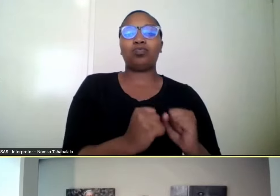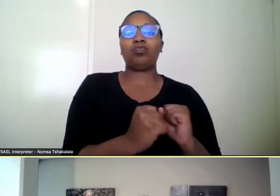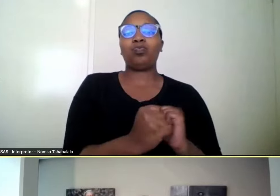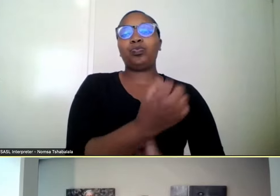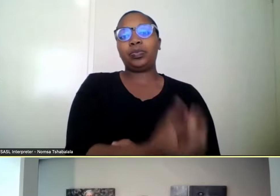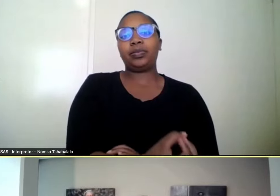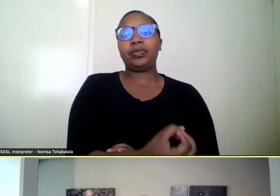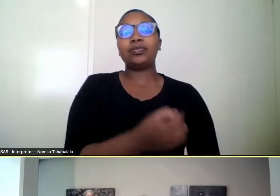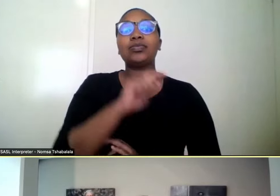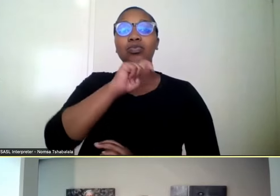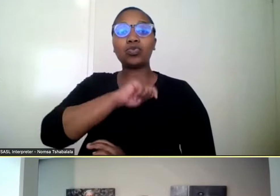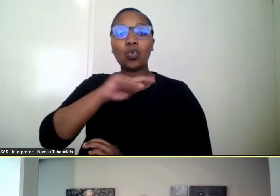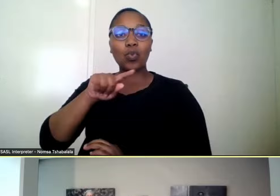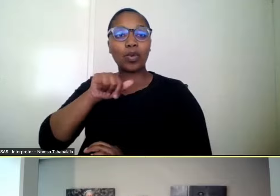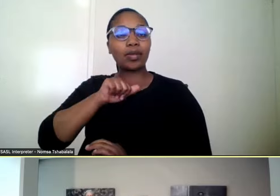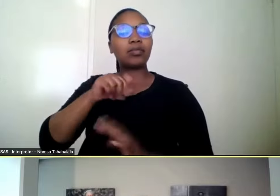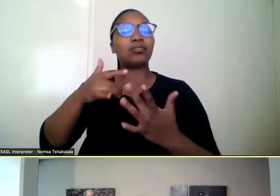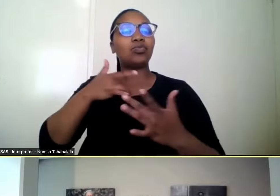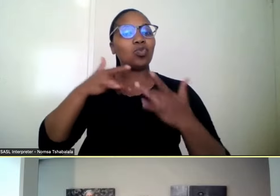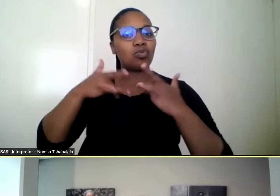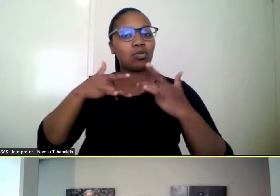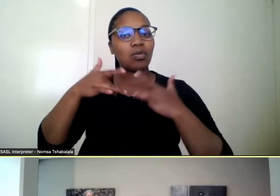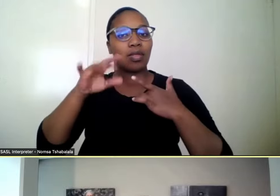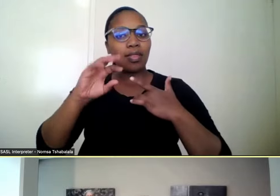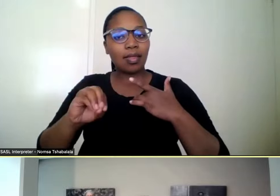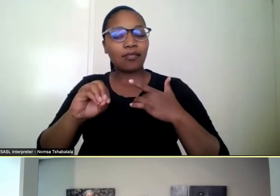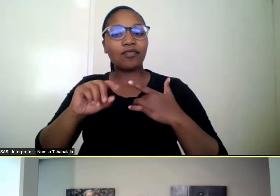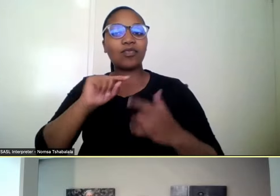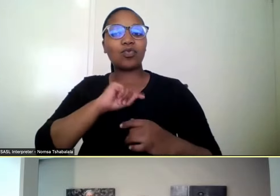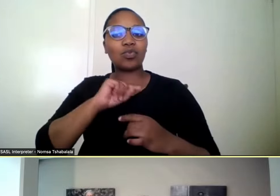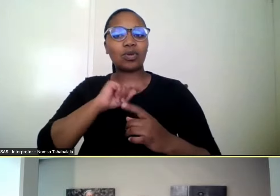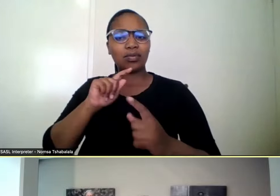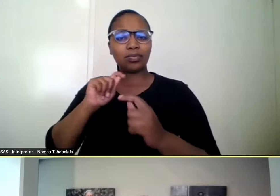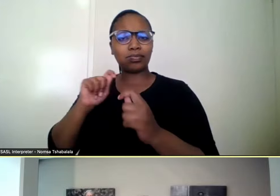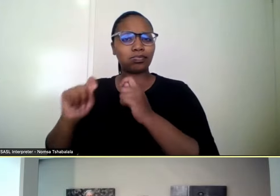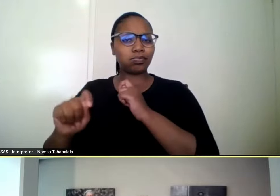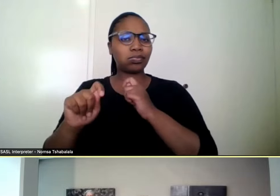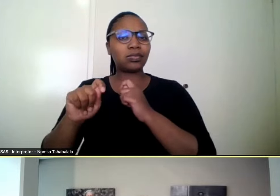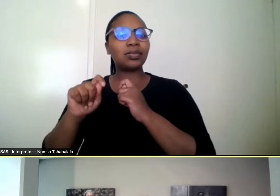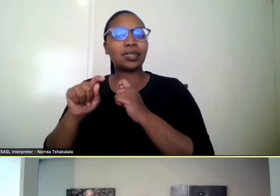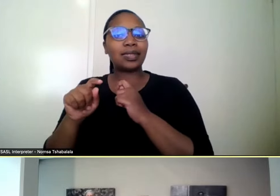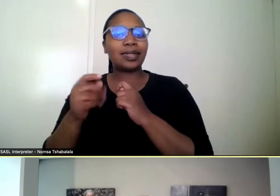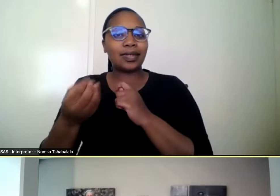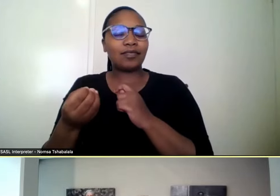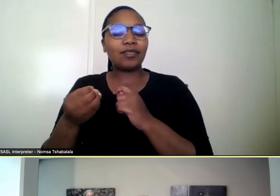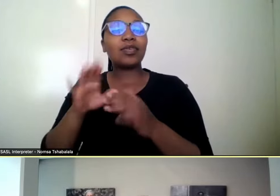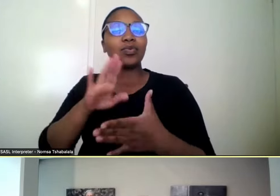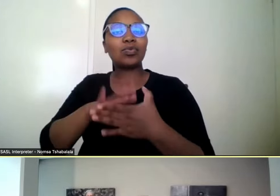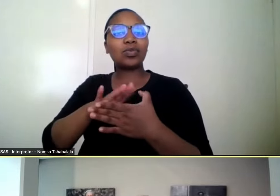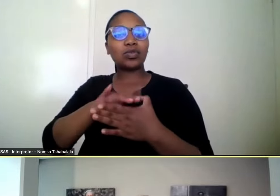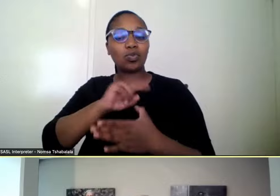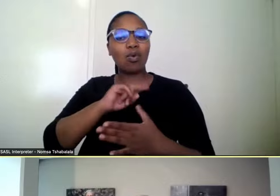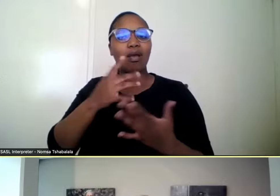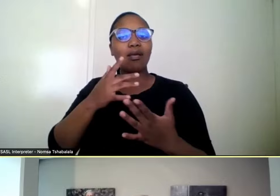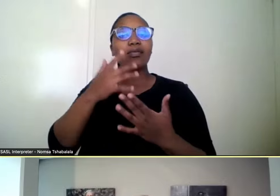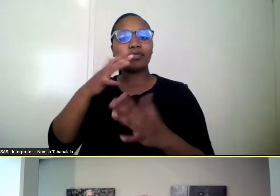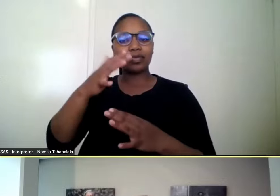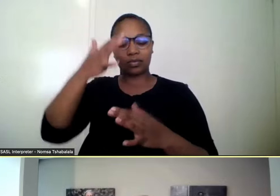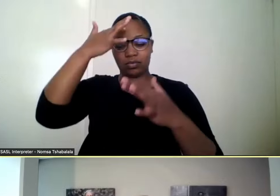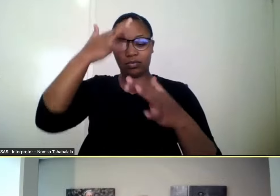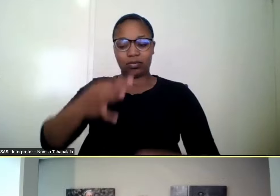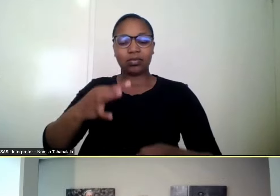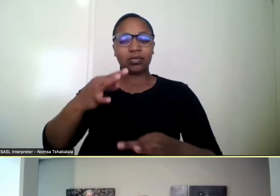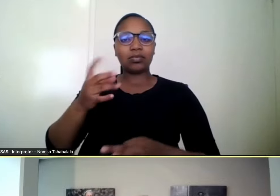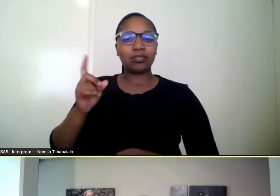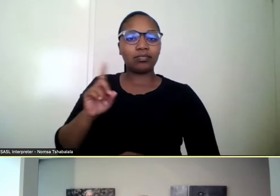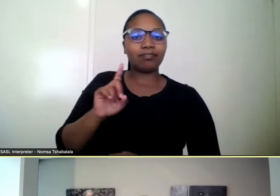concerned by the jump of evolution, and that's why we decided to highlight that to